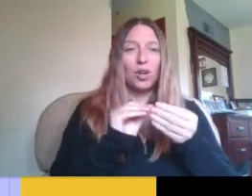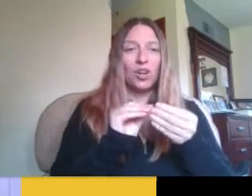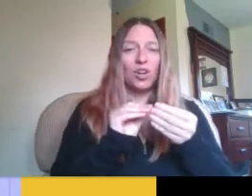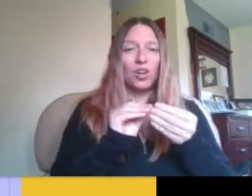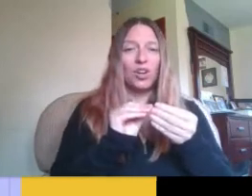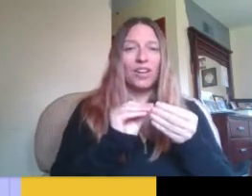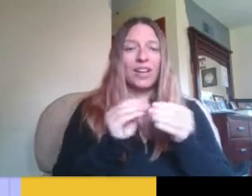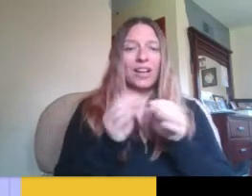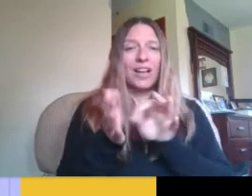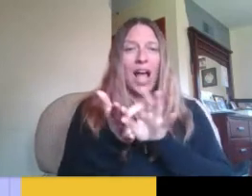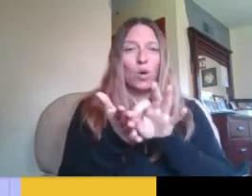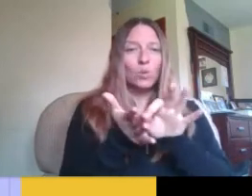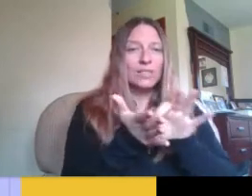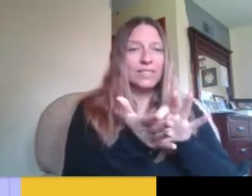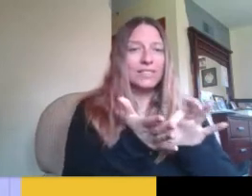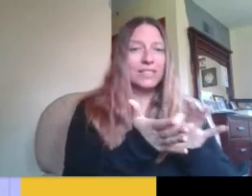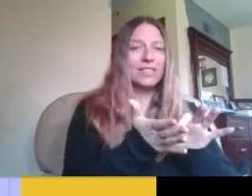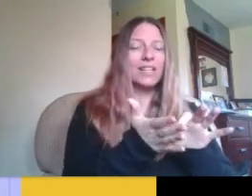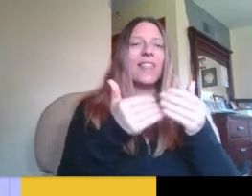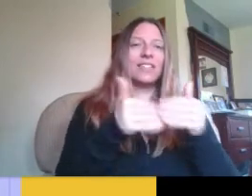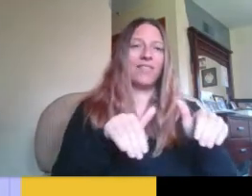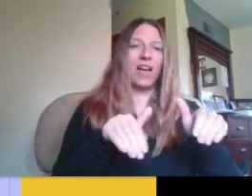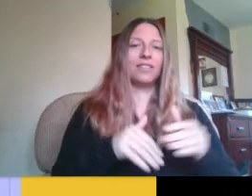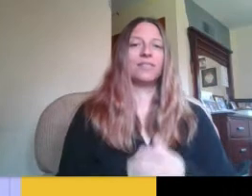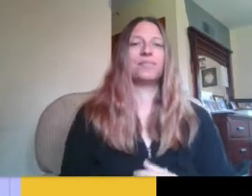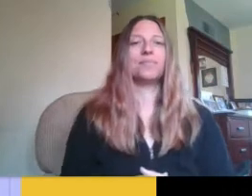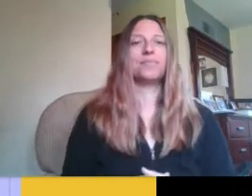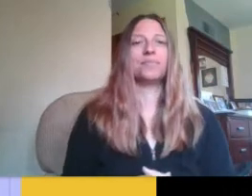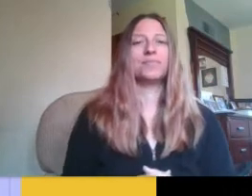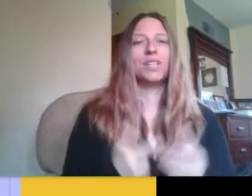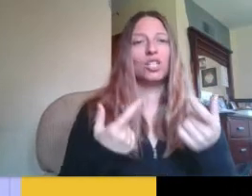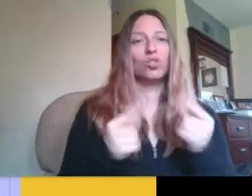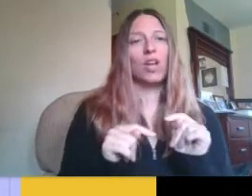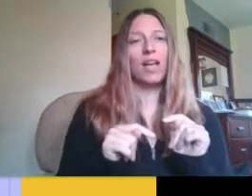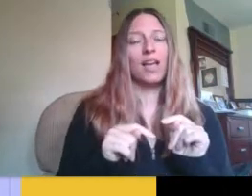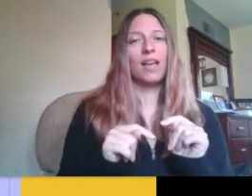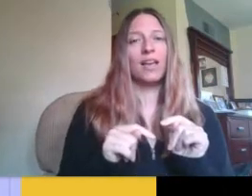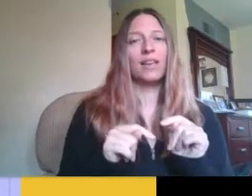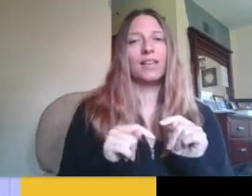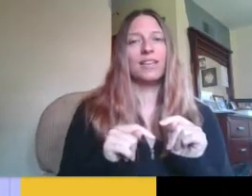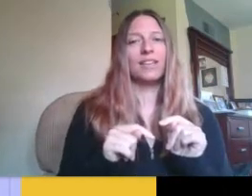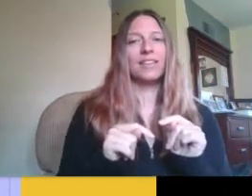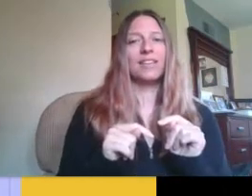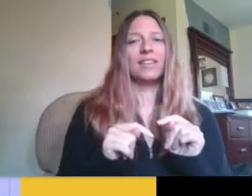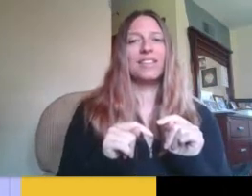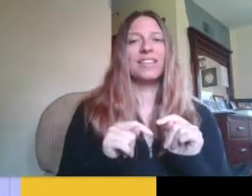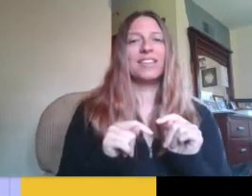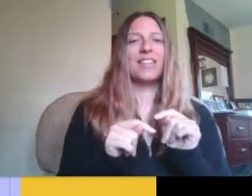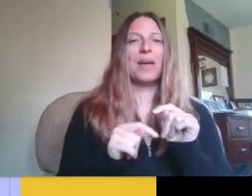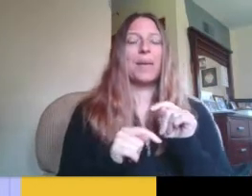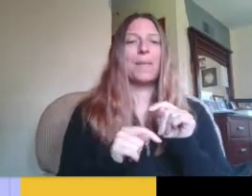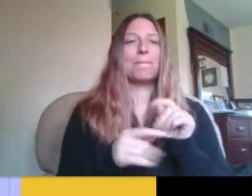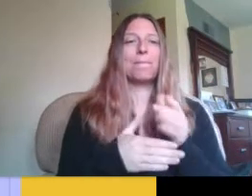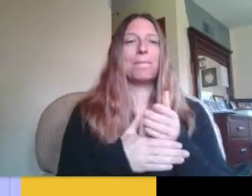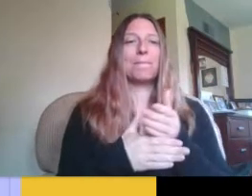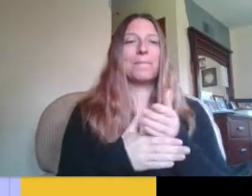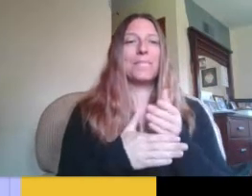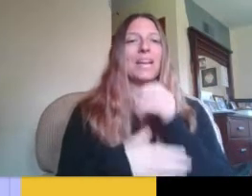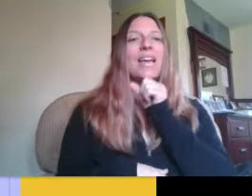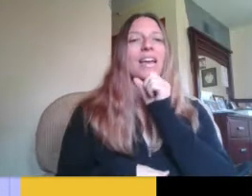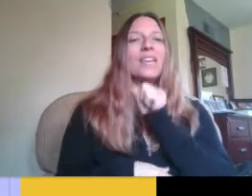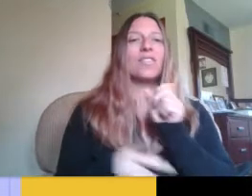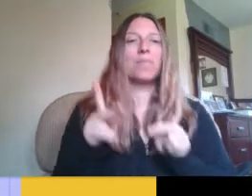is the mean of the data set. Let's use that procedure to find the mean age of the members of this fine-looking family here. If we add them all up